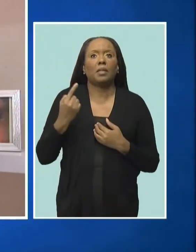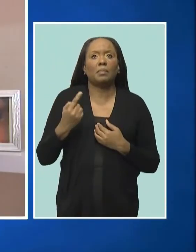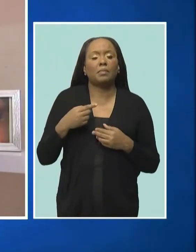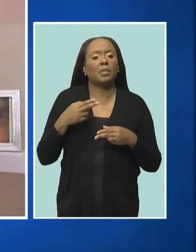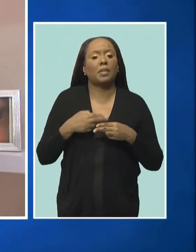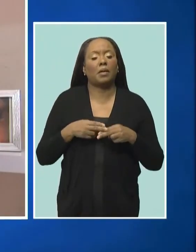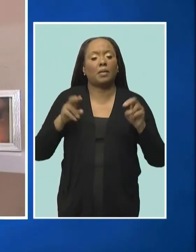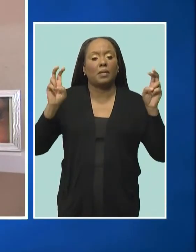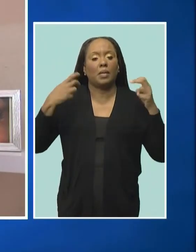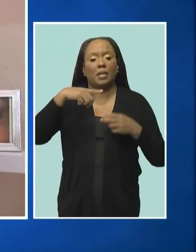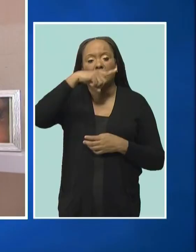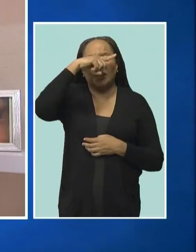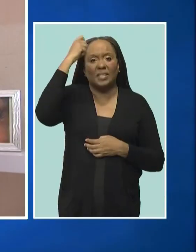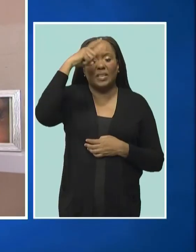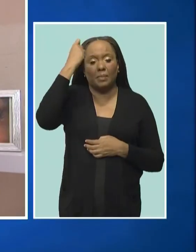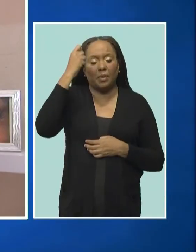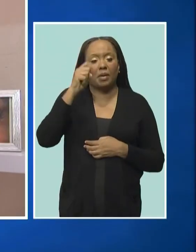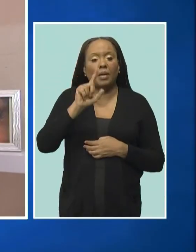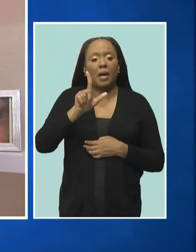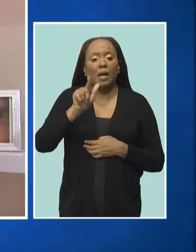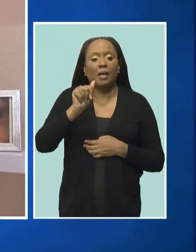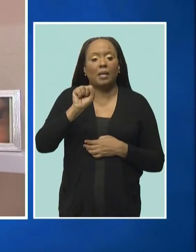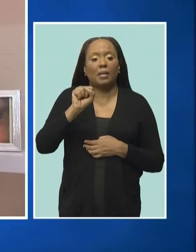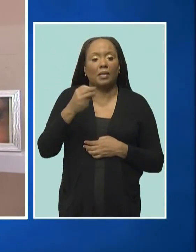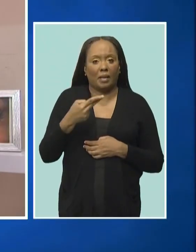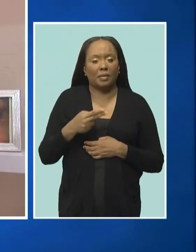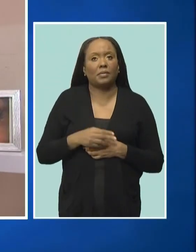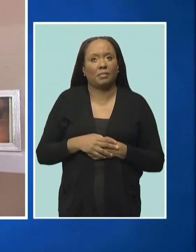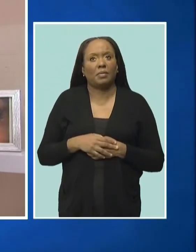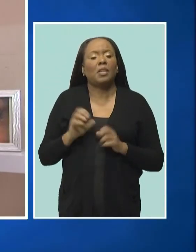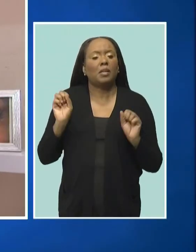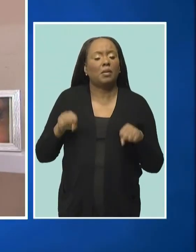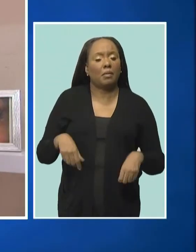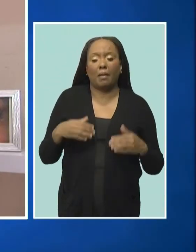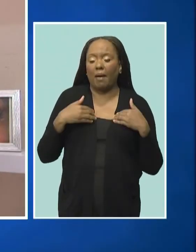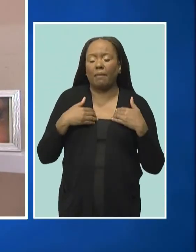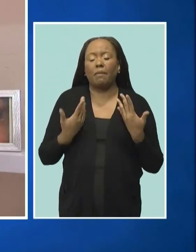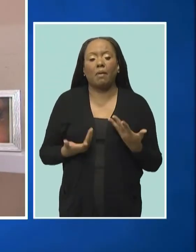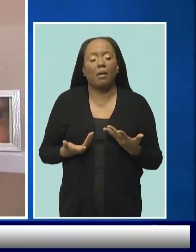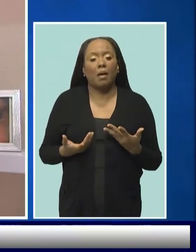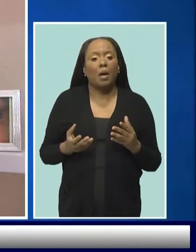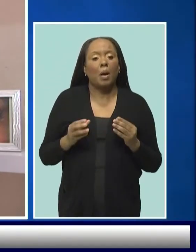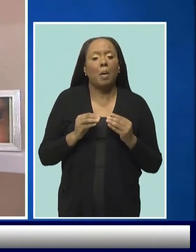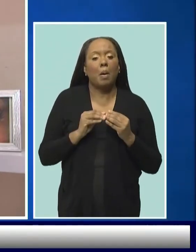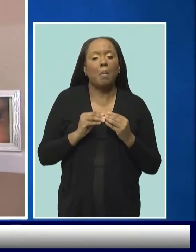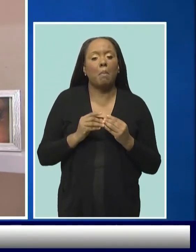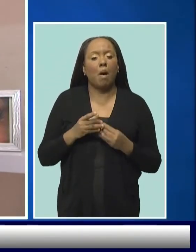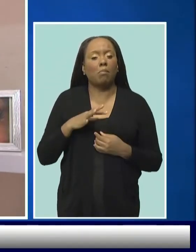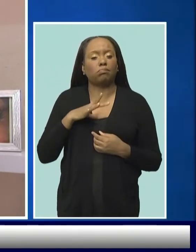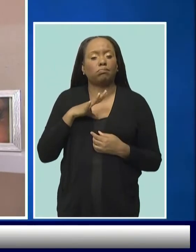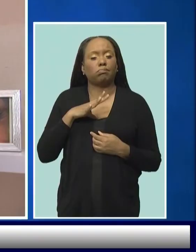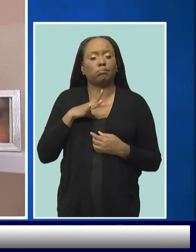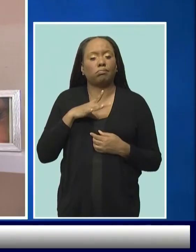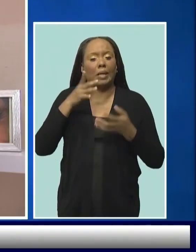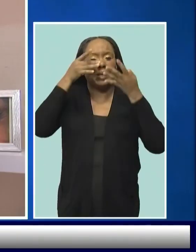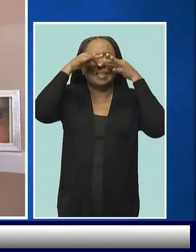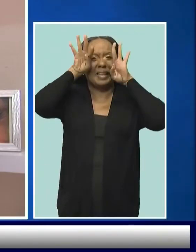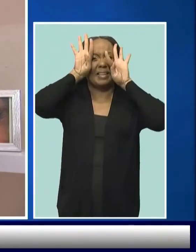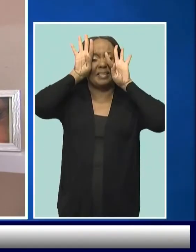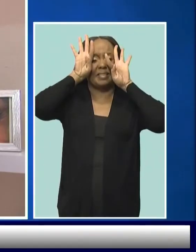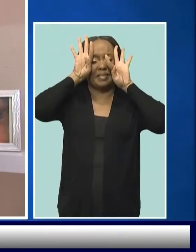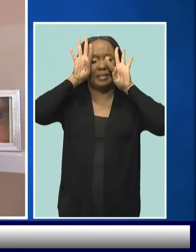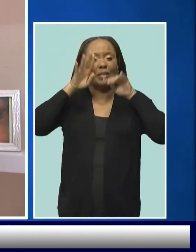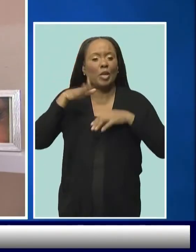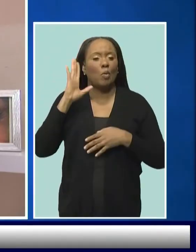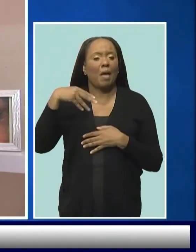set. It's a special right now on the lash extensions, so you can basically get a more glamorous set just for the season because you're going to be